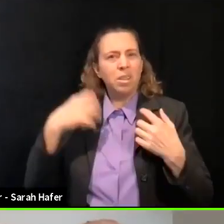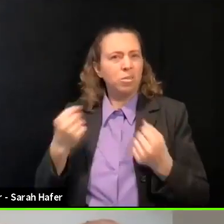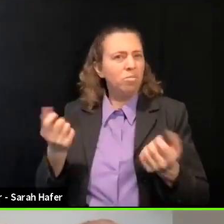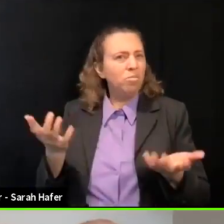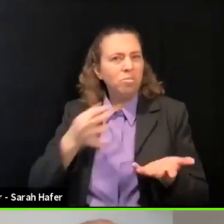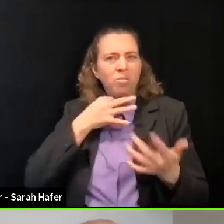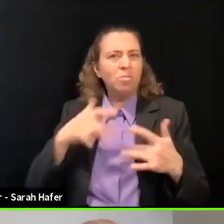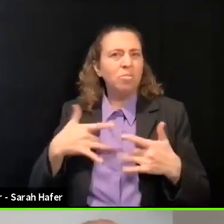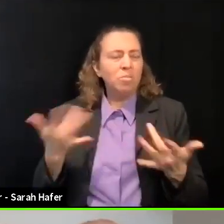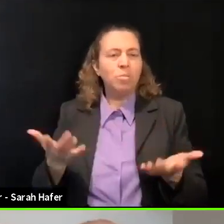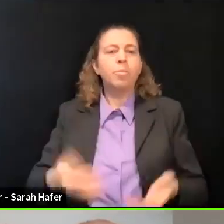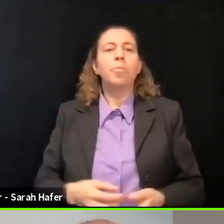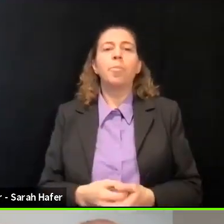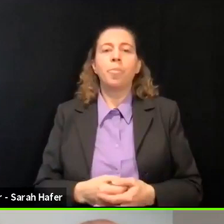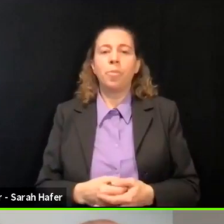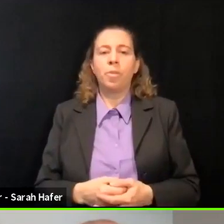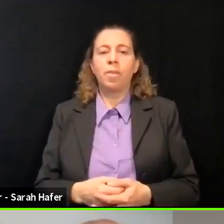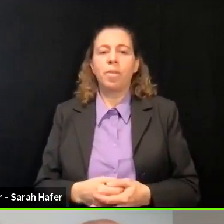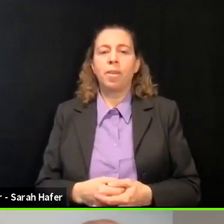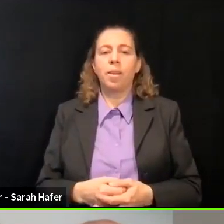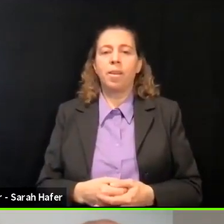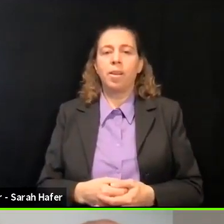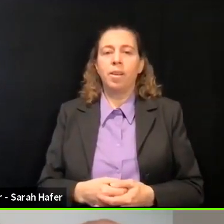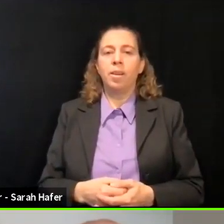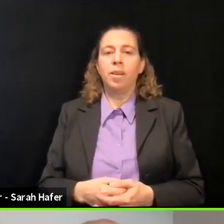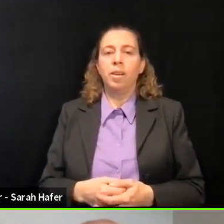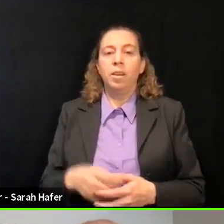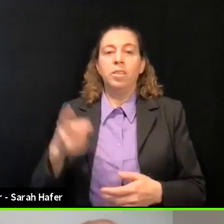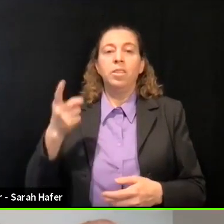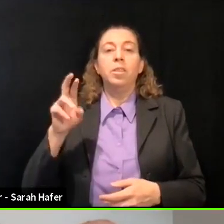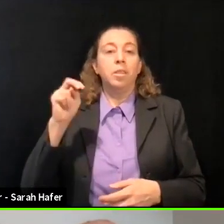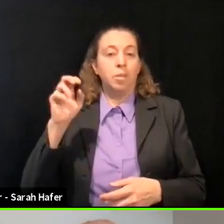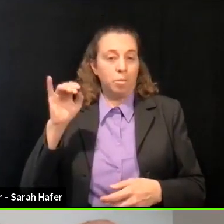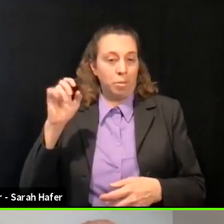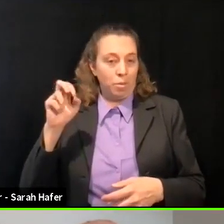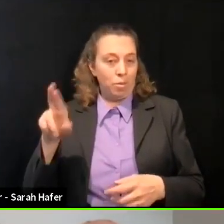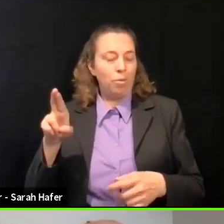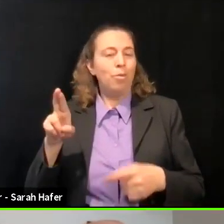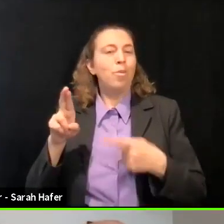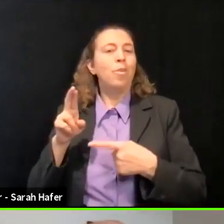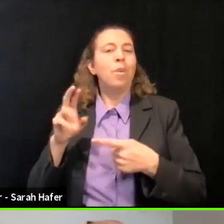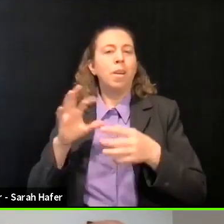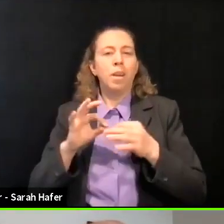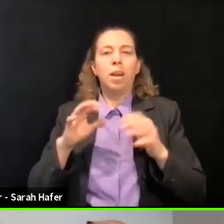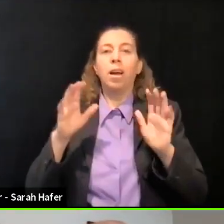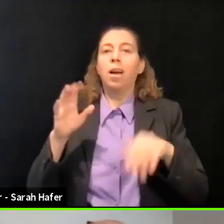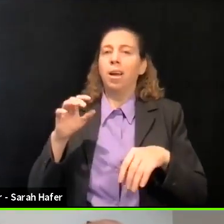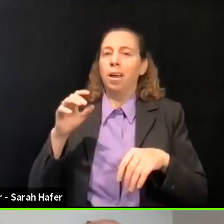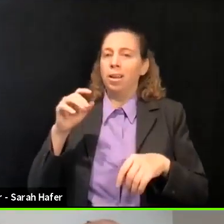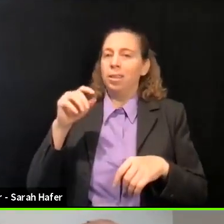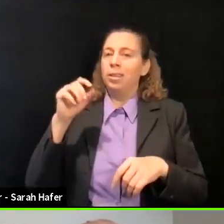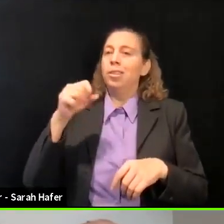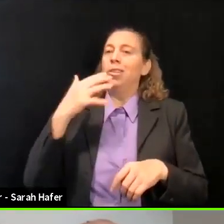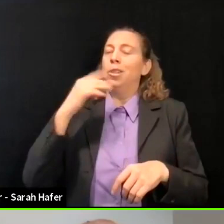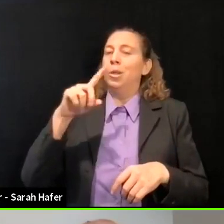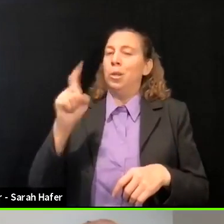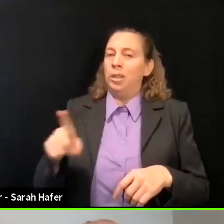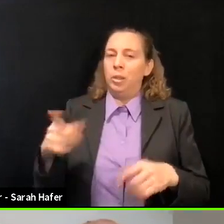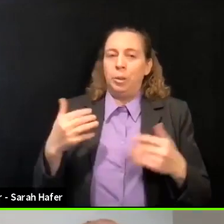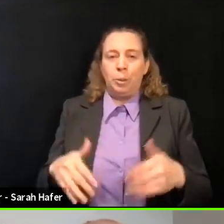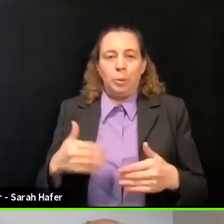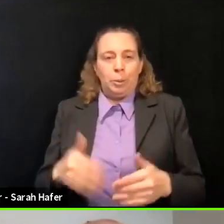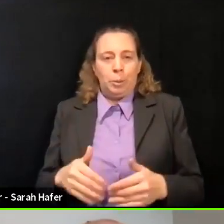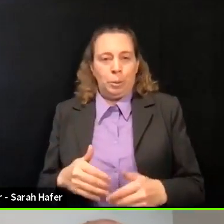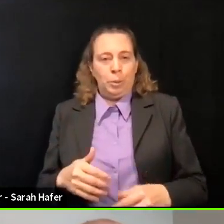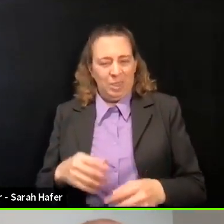It's a wonderful question. It probably doesn't admit of a very brief answer, but I think a beginning of an answer is to recognize that we